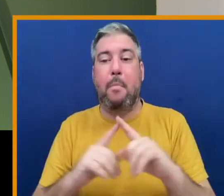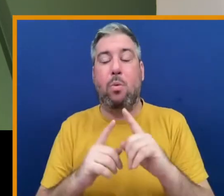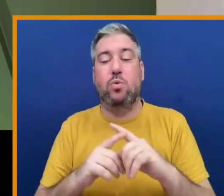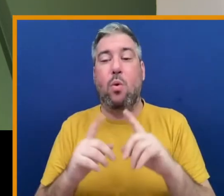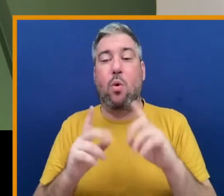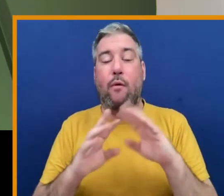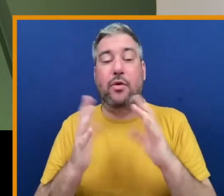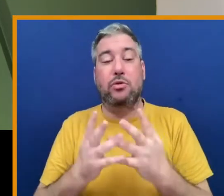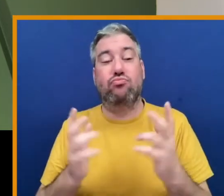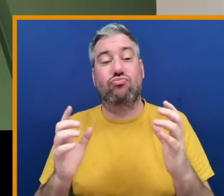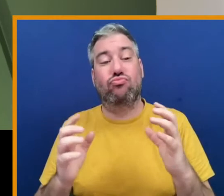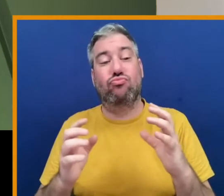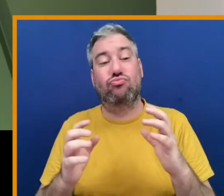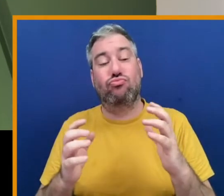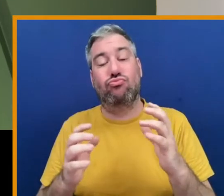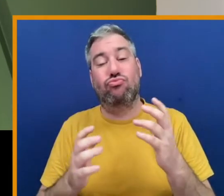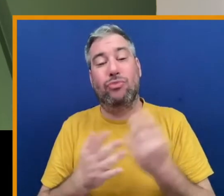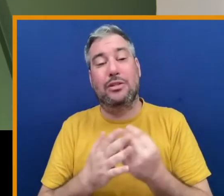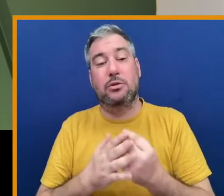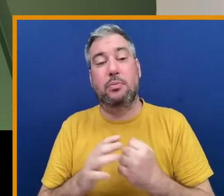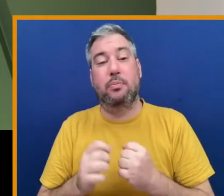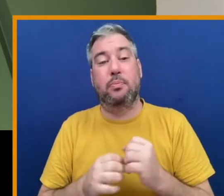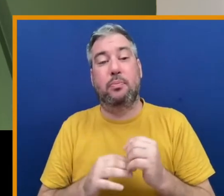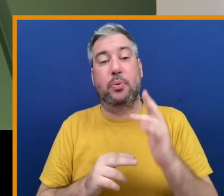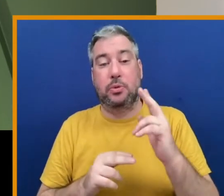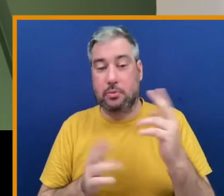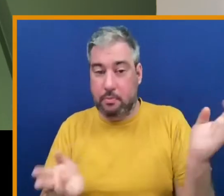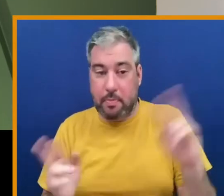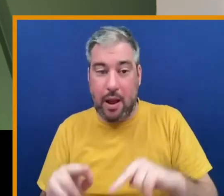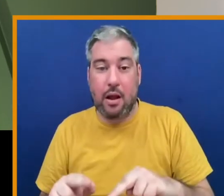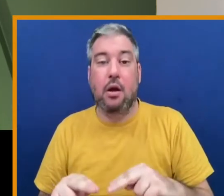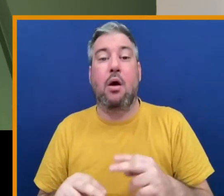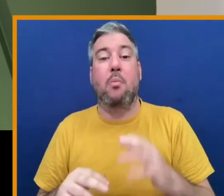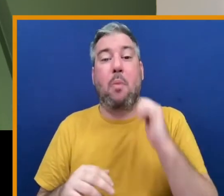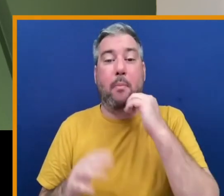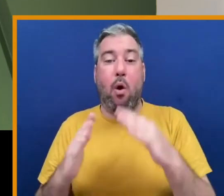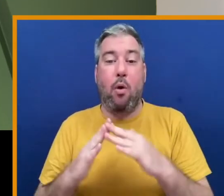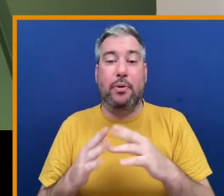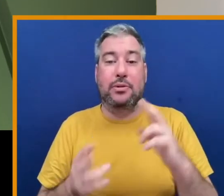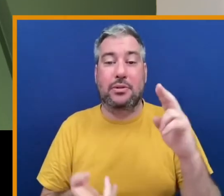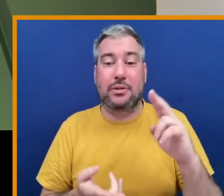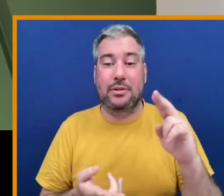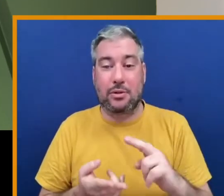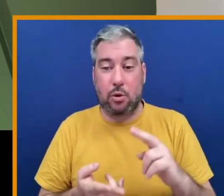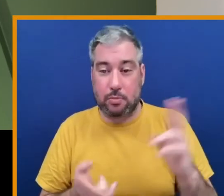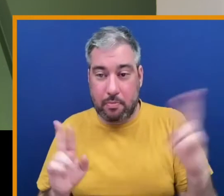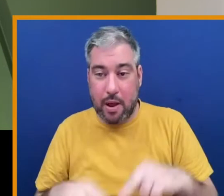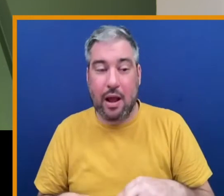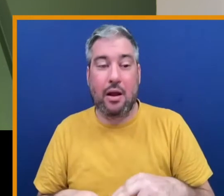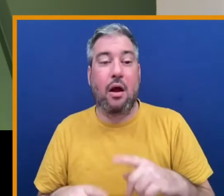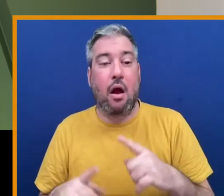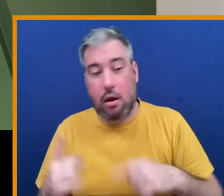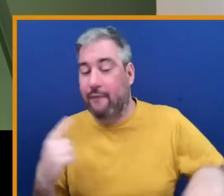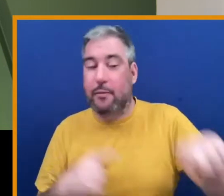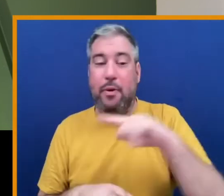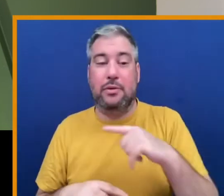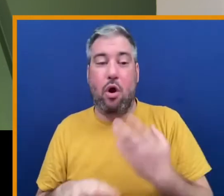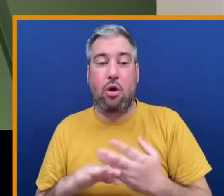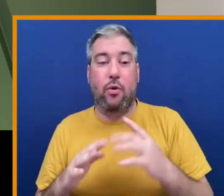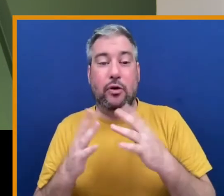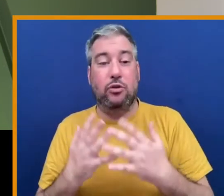credit. And we pay for this in part with a windfall tax on our oil and gas producers. It's been brilliant to hear so many